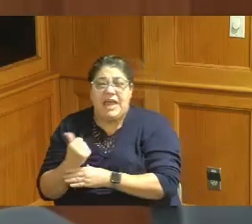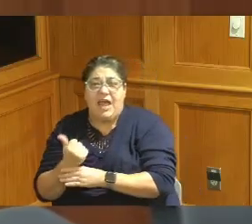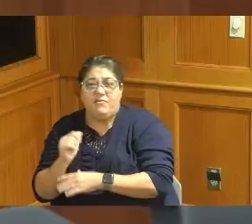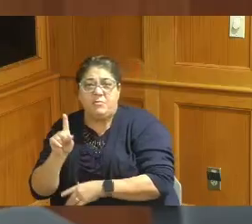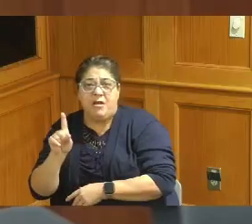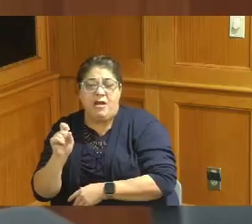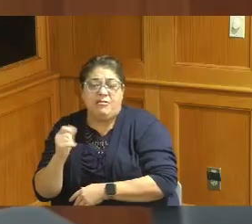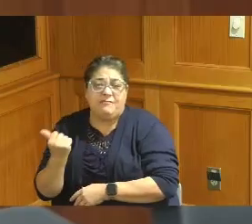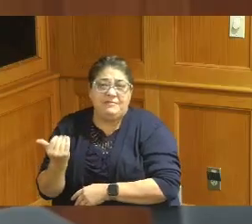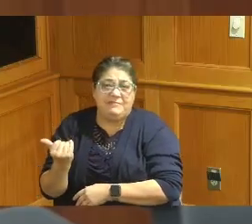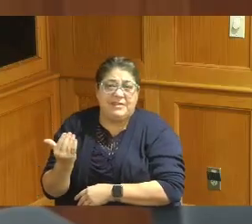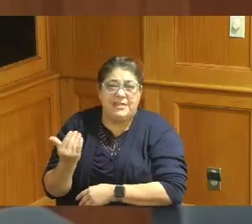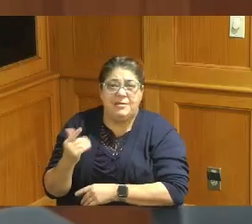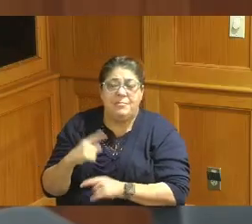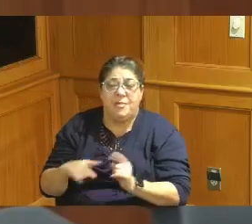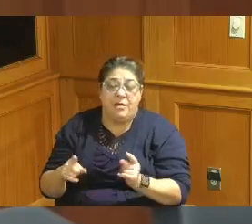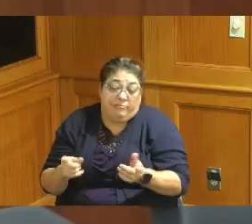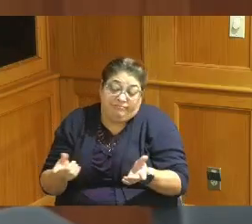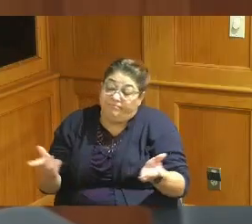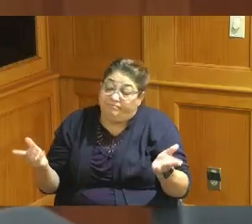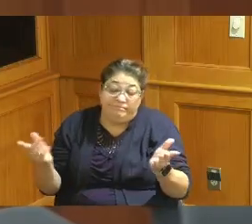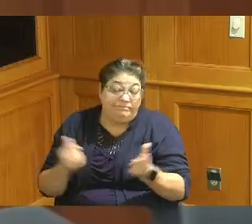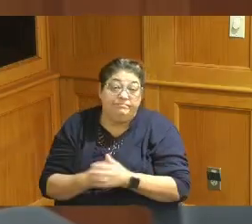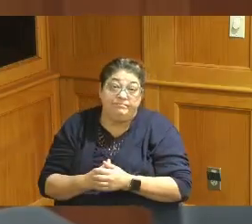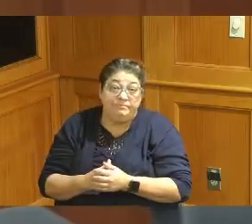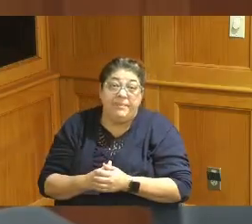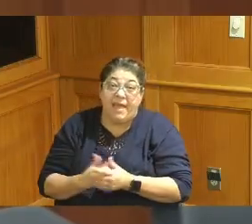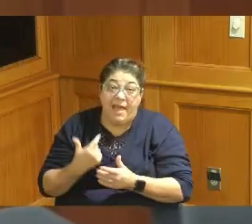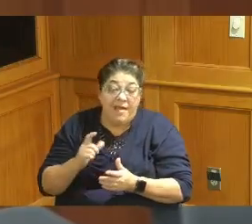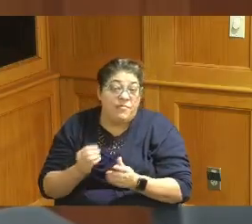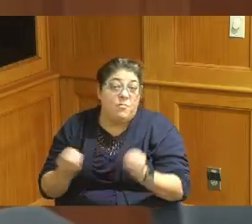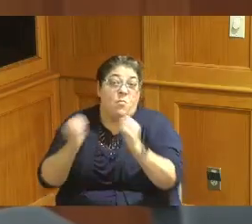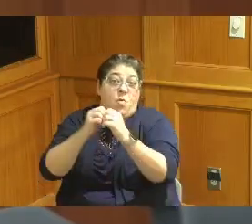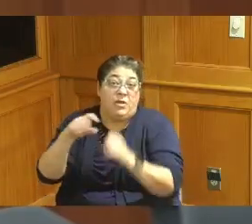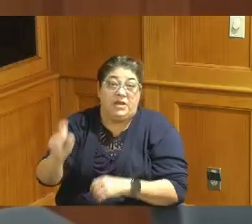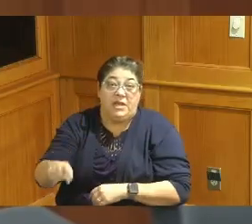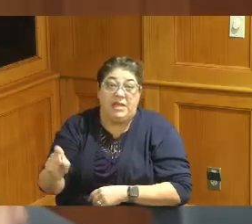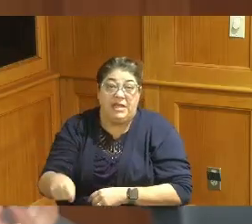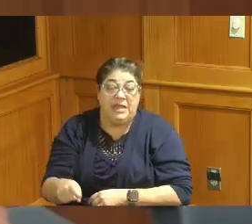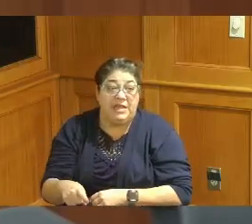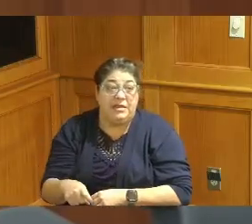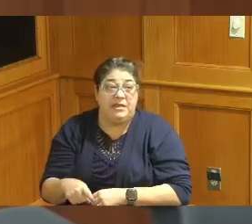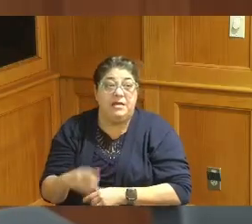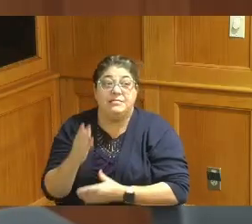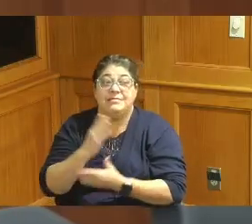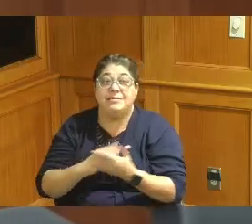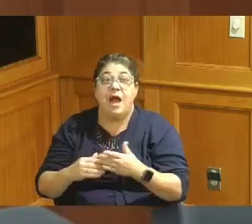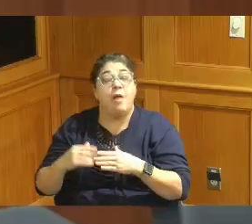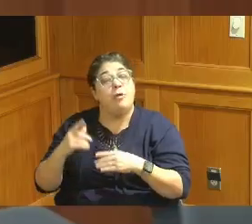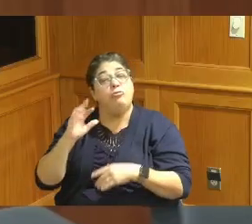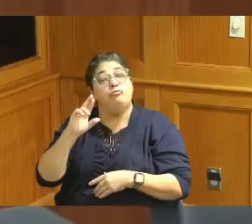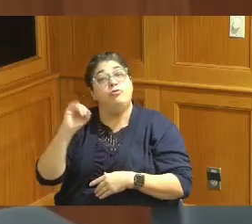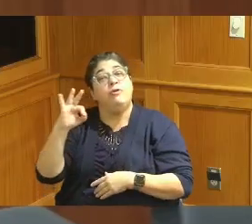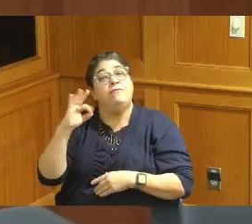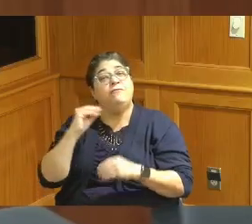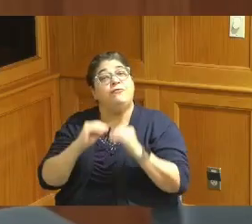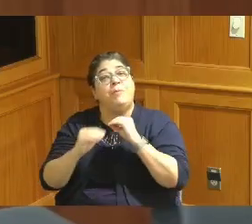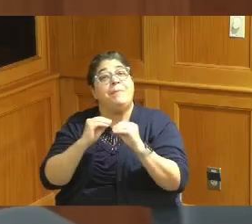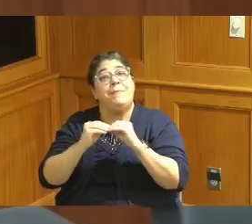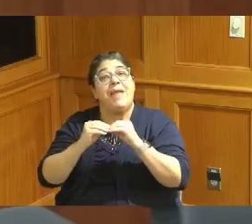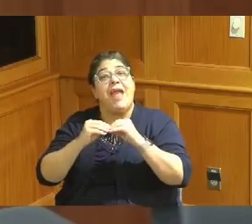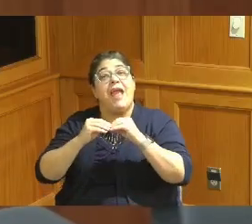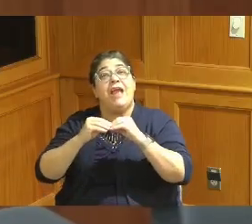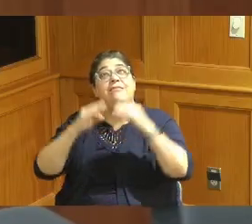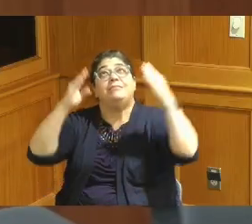know, but again, the need's the need, right? And some of these homes we went in, they were gaping holes in the roof, right? I mean, it's just, we can't